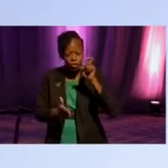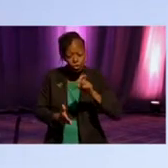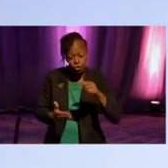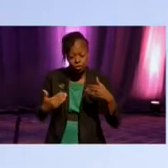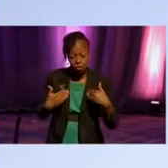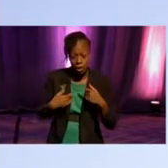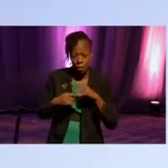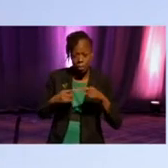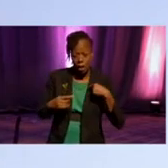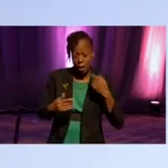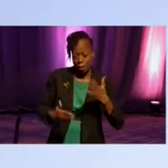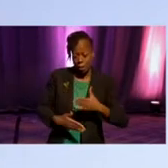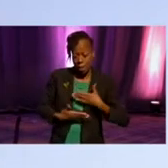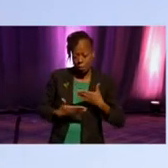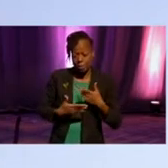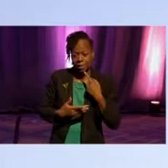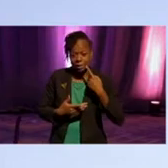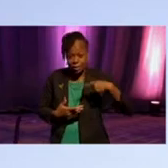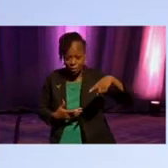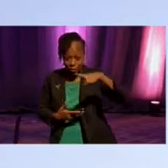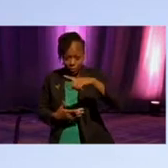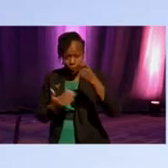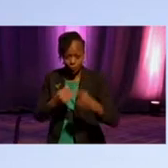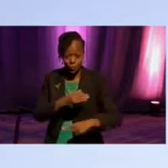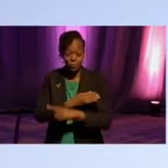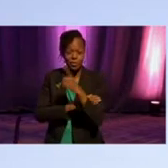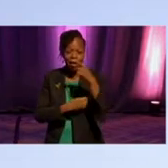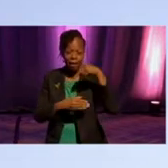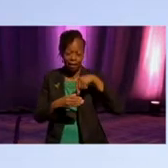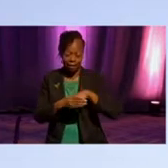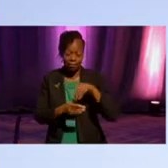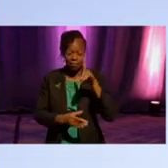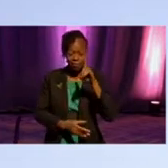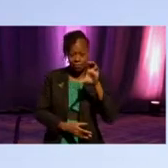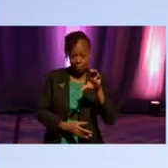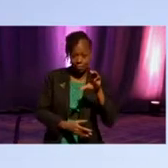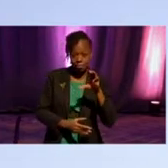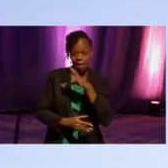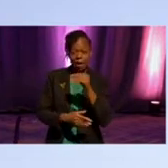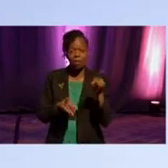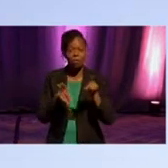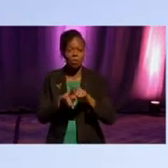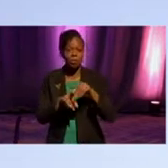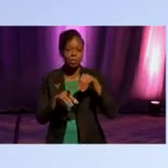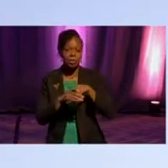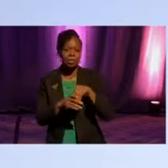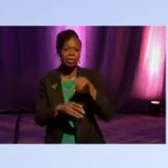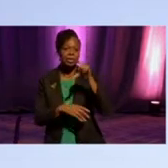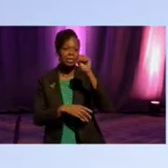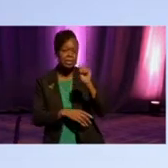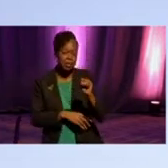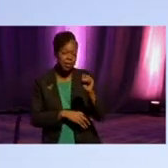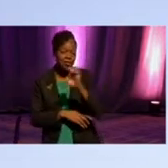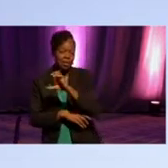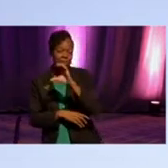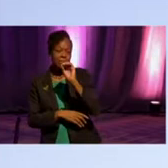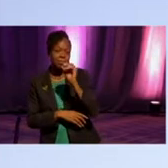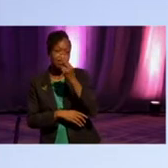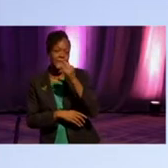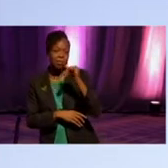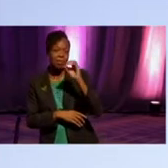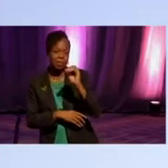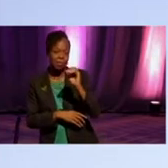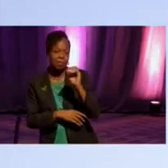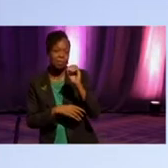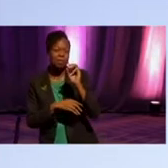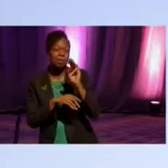what I'm happy to share with you is that today, here in Washington, D.C., and also in Southeast Ohio, March of Dimes